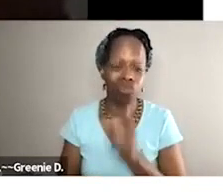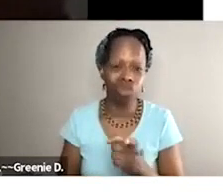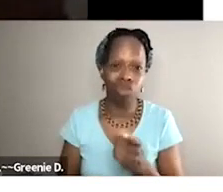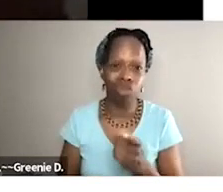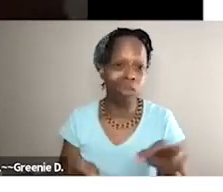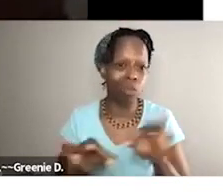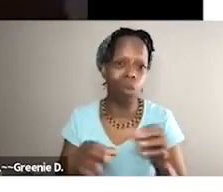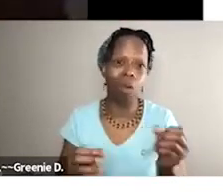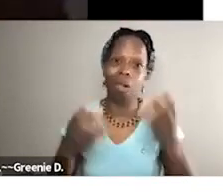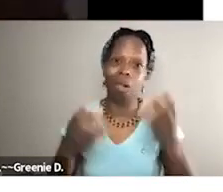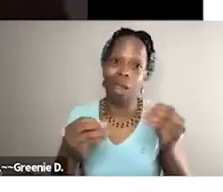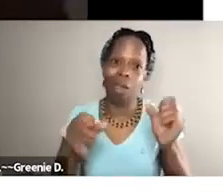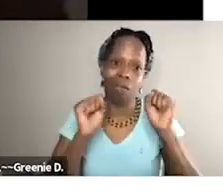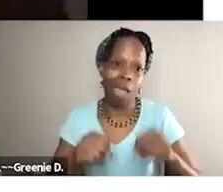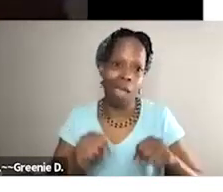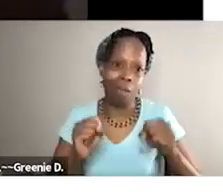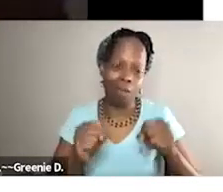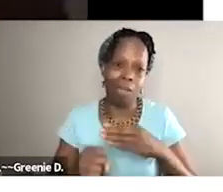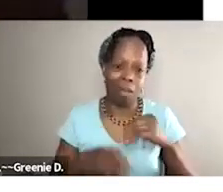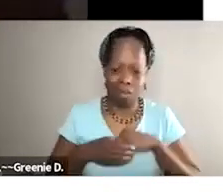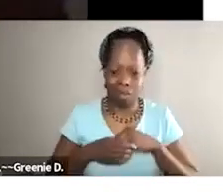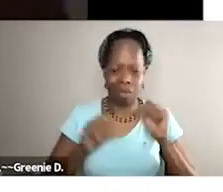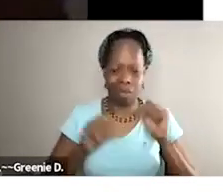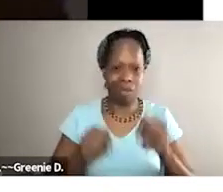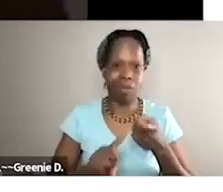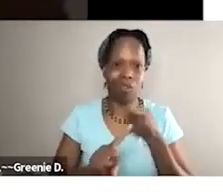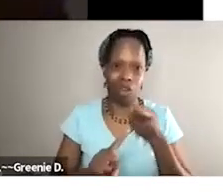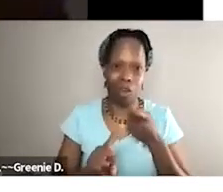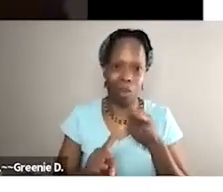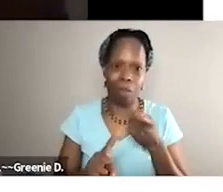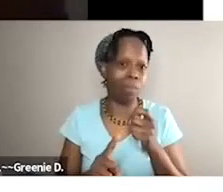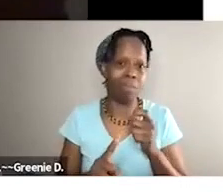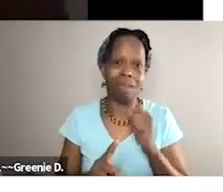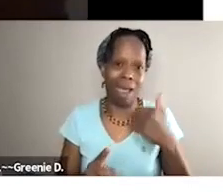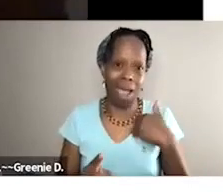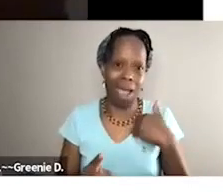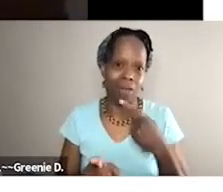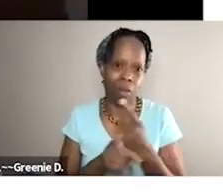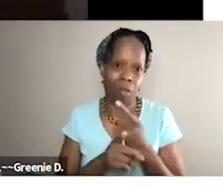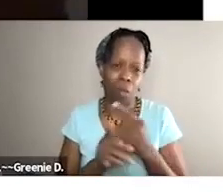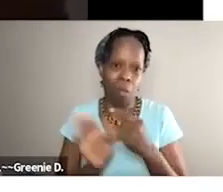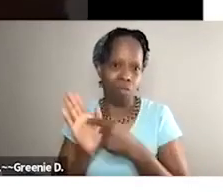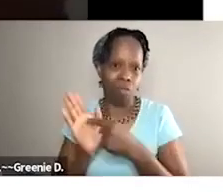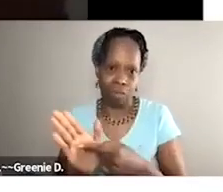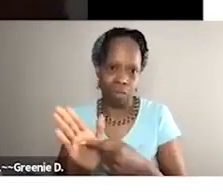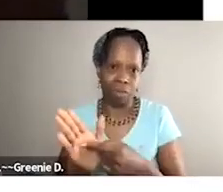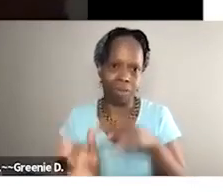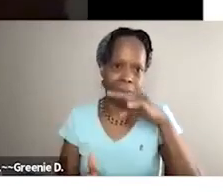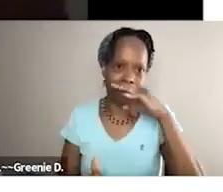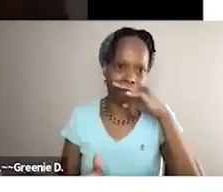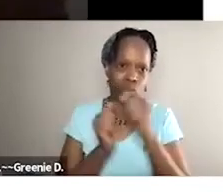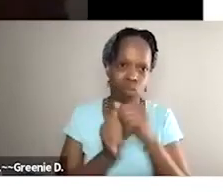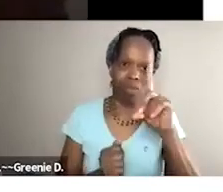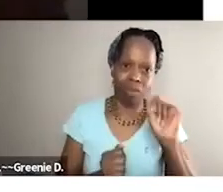lot of internalized ableism comes from a lack of representation. Kids with disabilities are